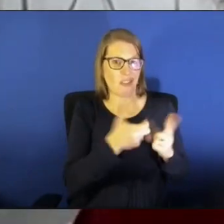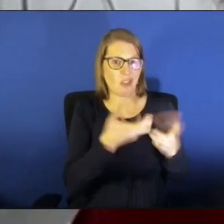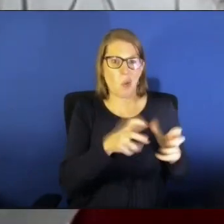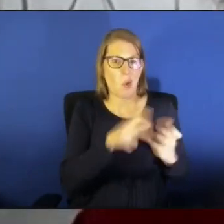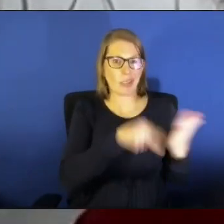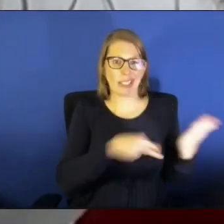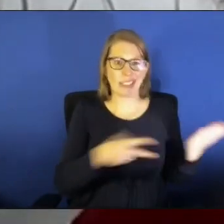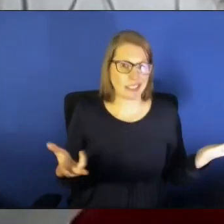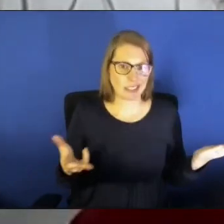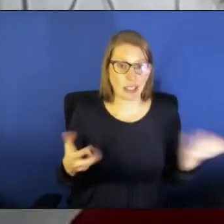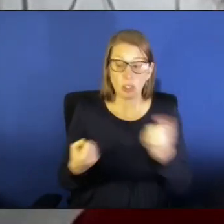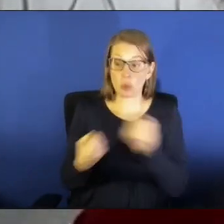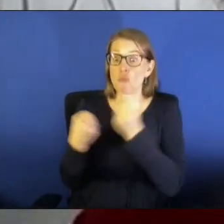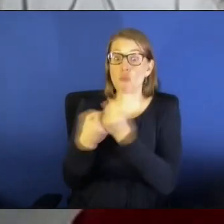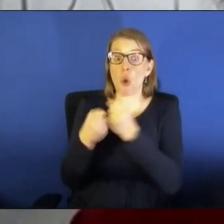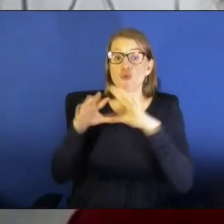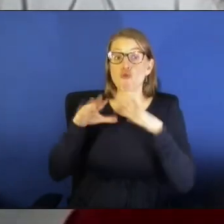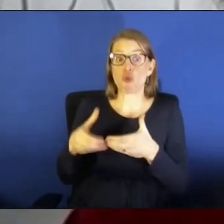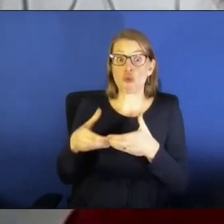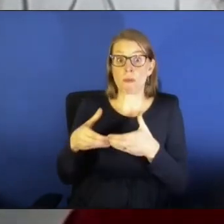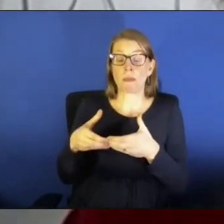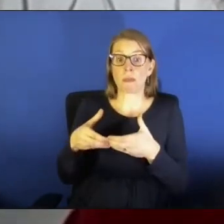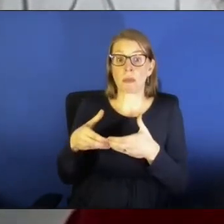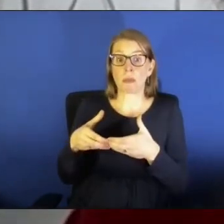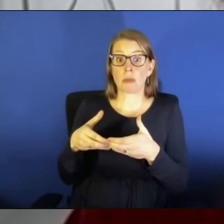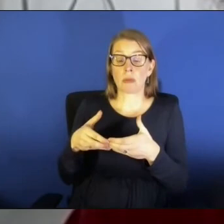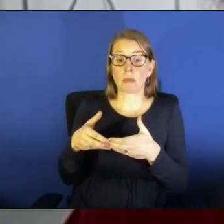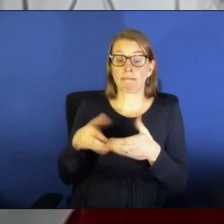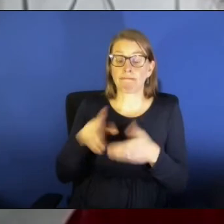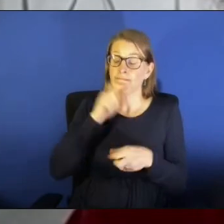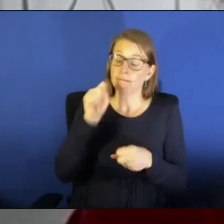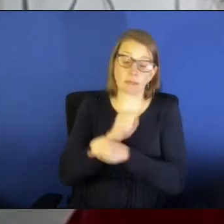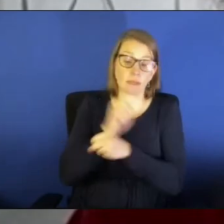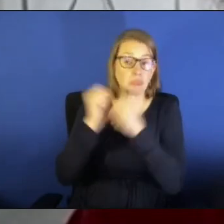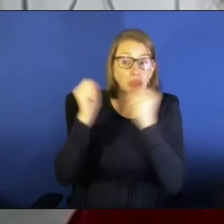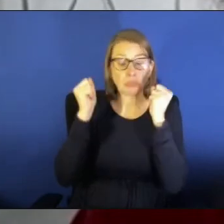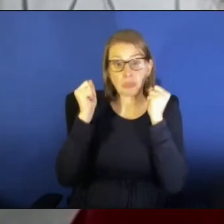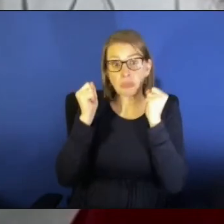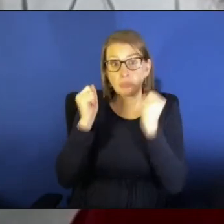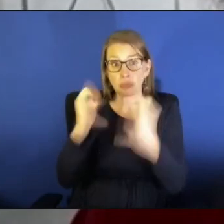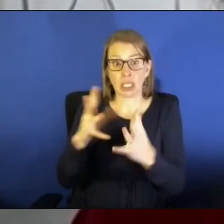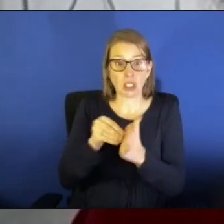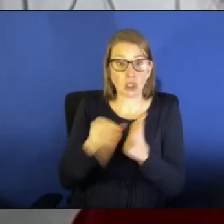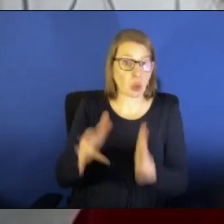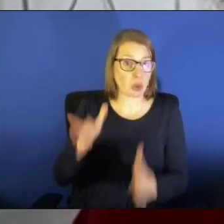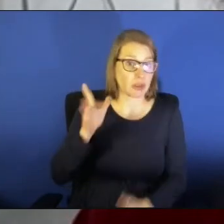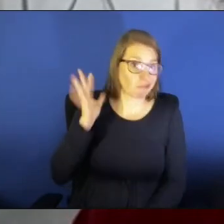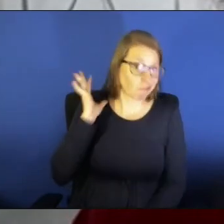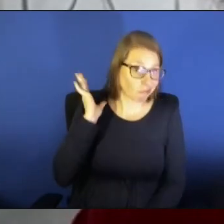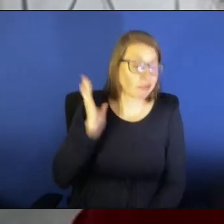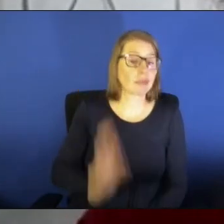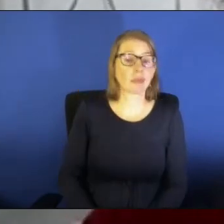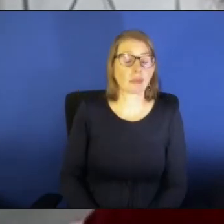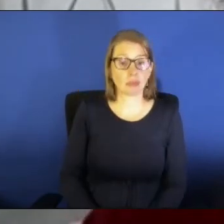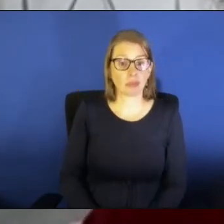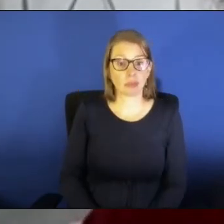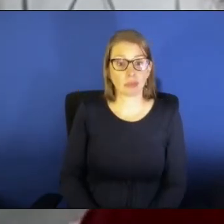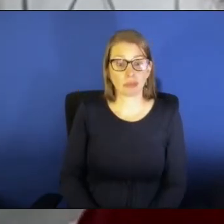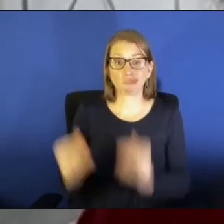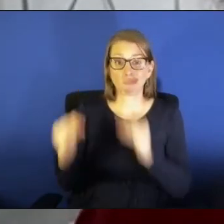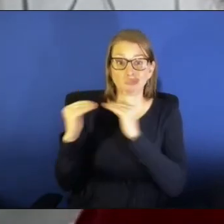Support group. I have literally hundreds of former students, former